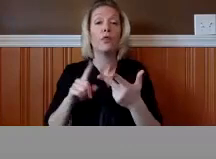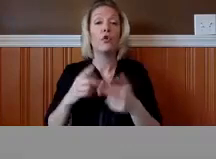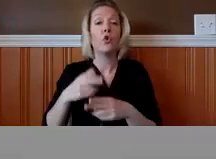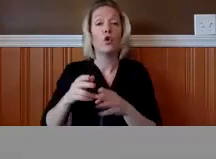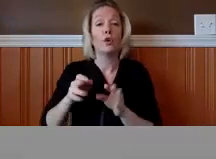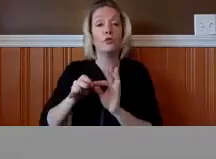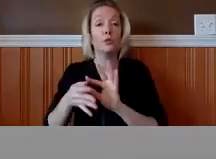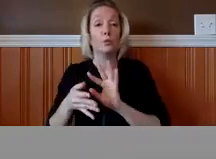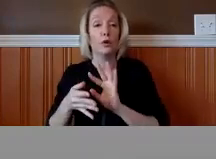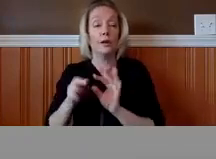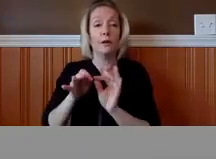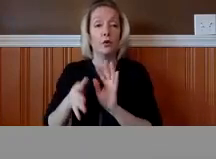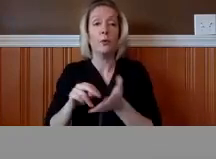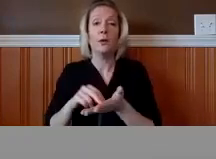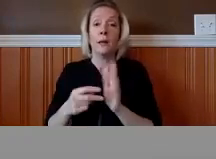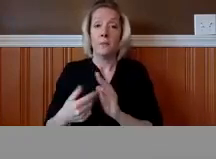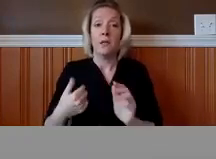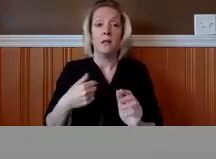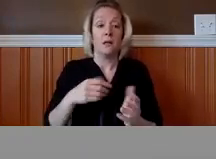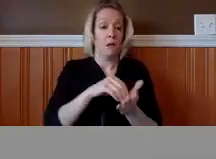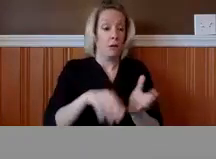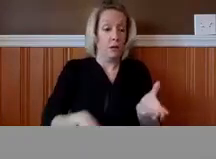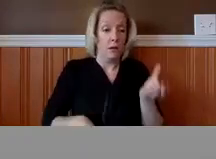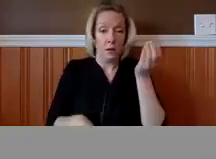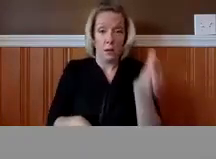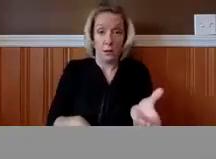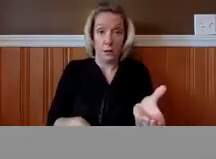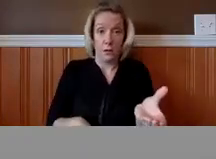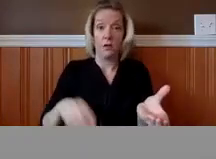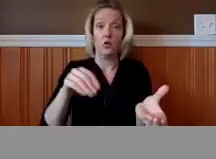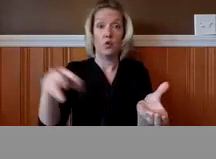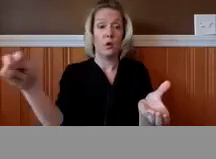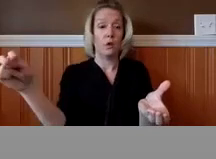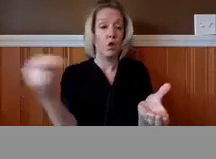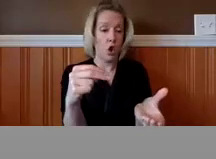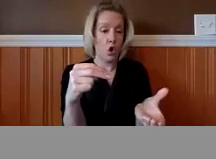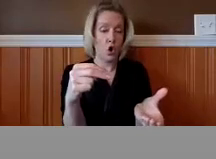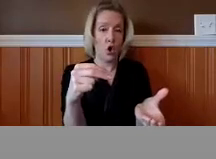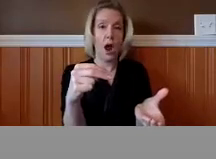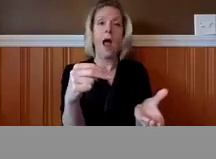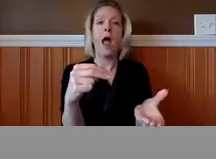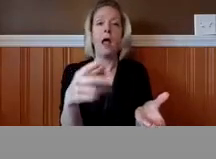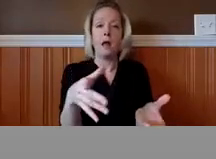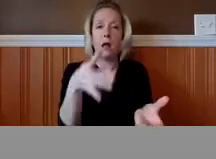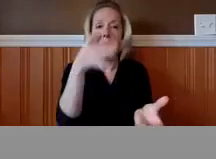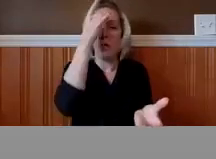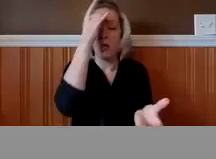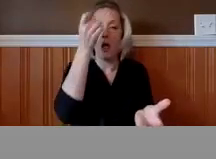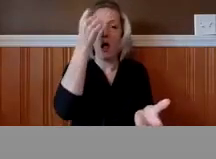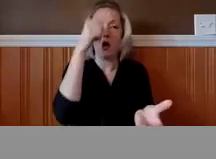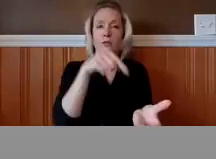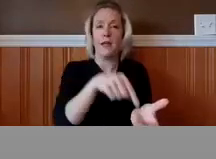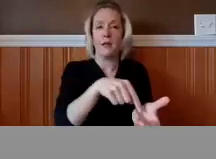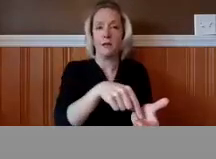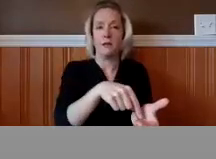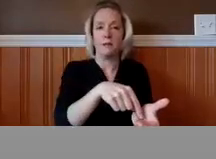only am I putting my eyes on this object, I am now gaining meaning from this object, and I'm understanding either